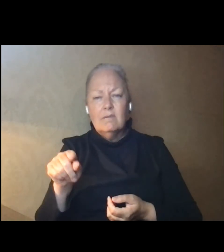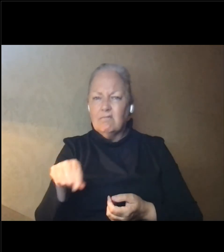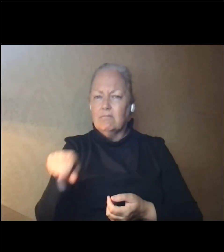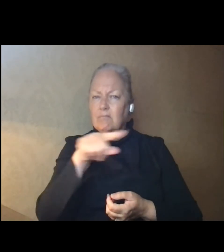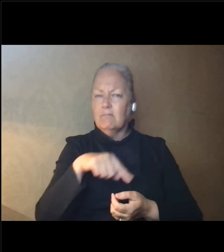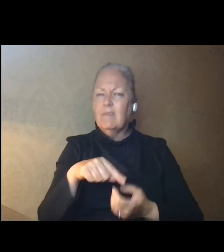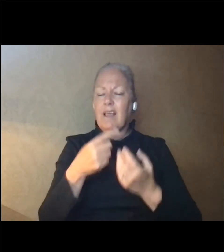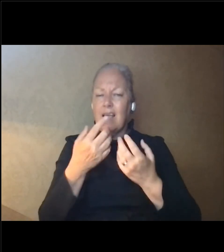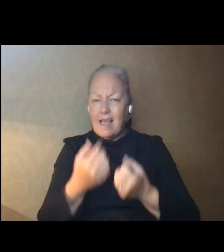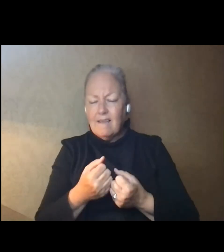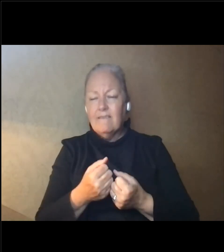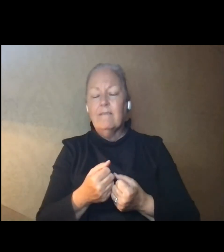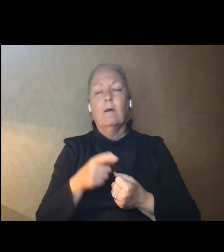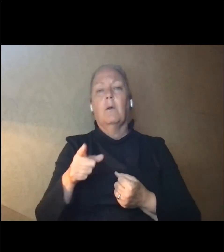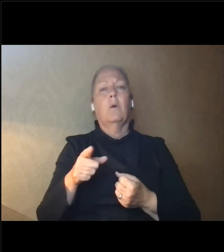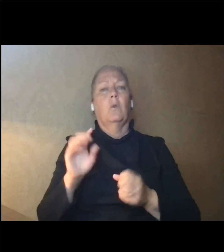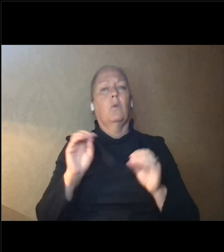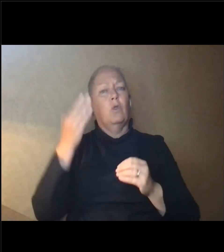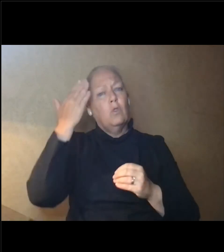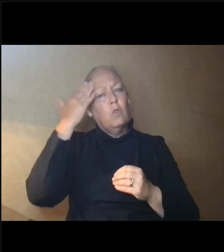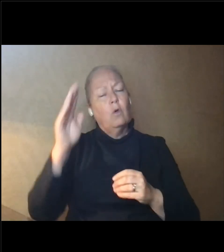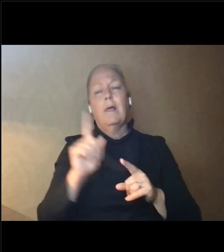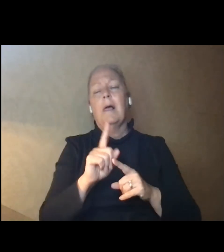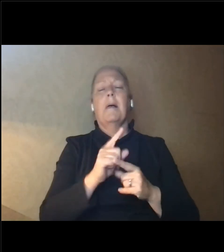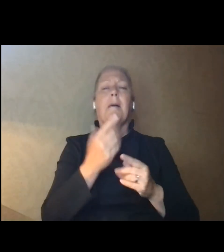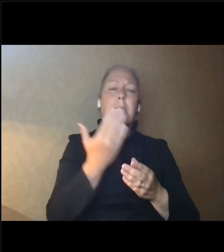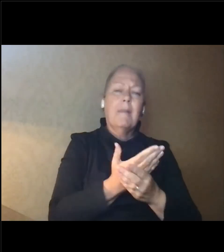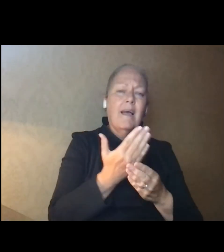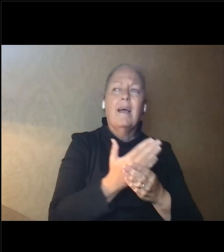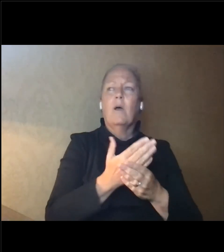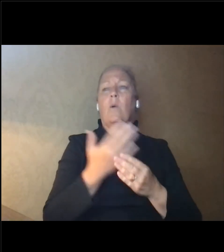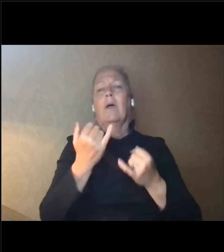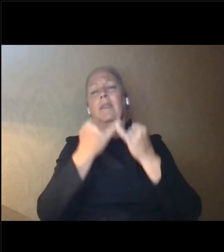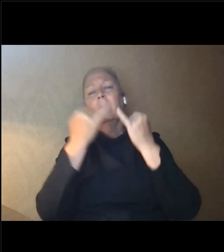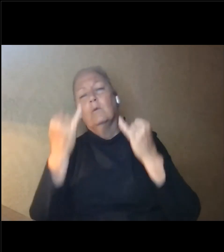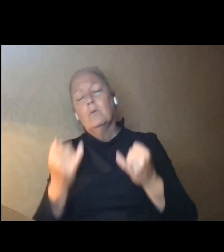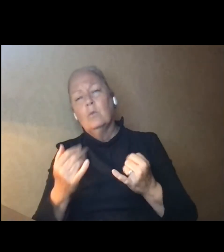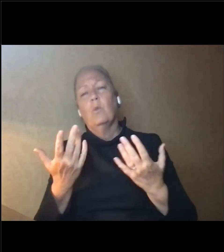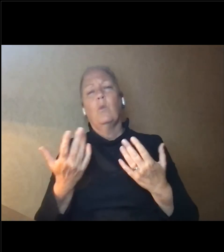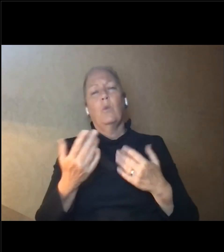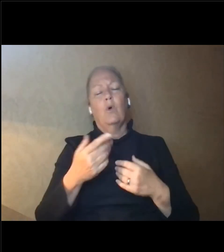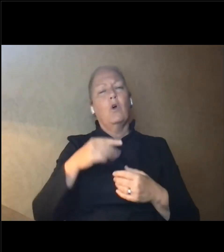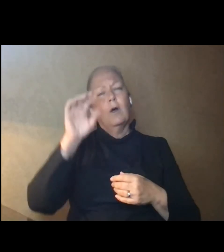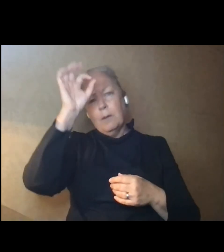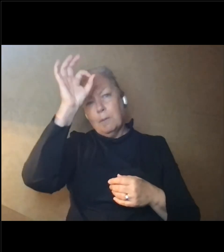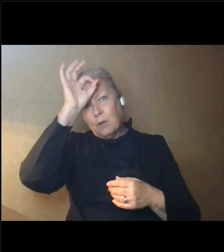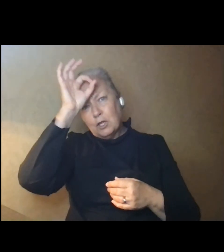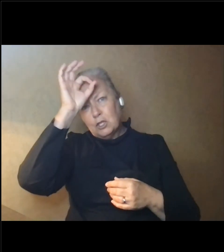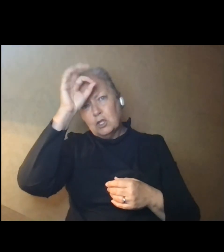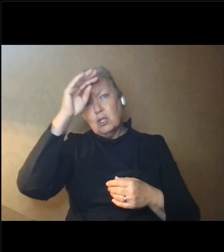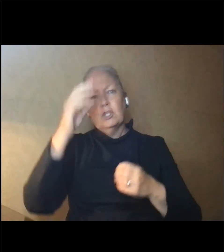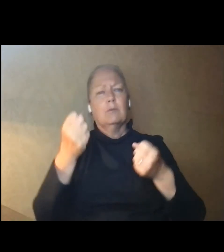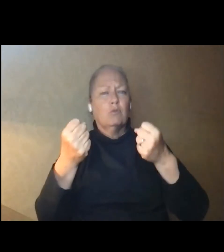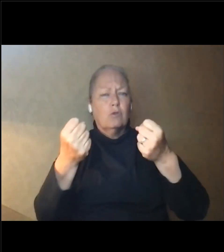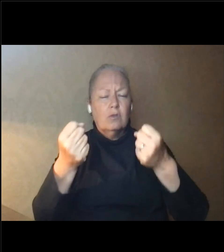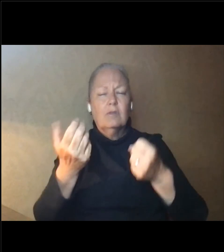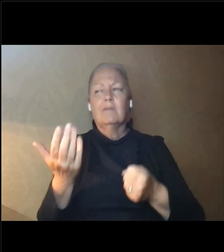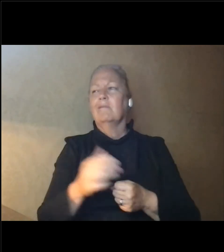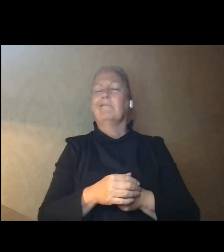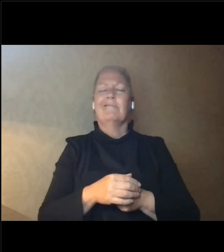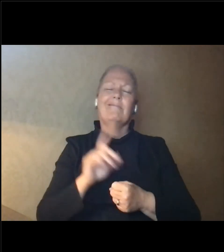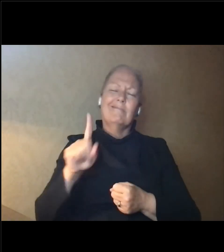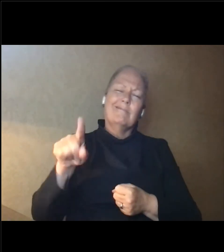without their knowledge, like banks or education institutions or a police station, post office or a local market. Everything is a support